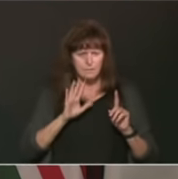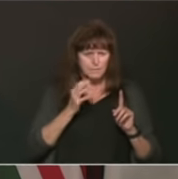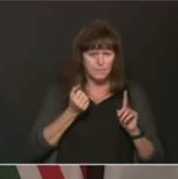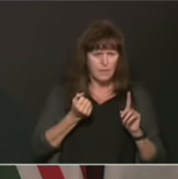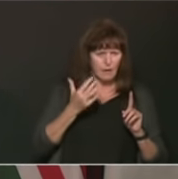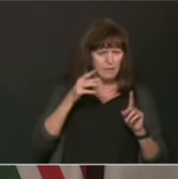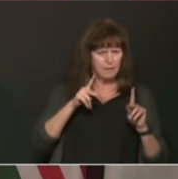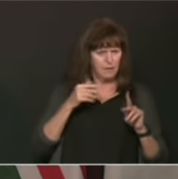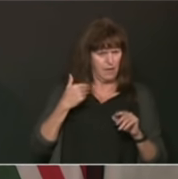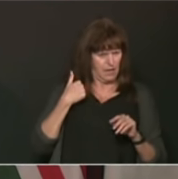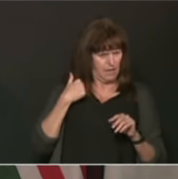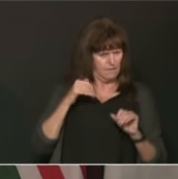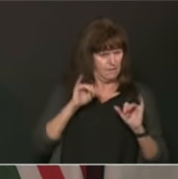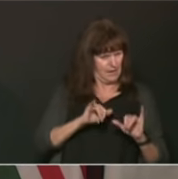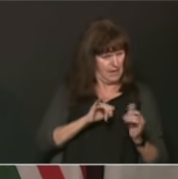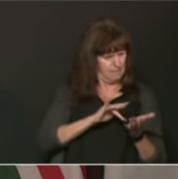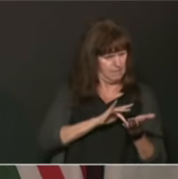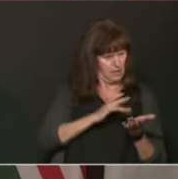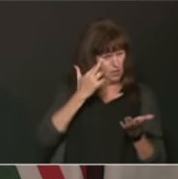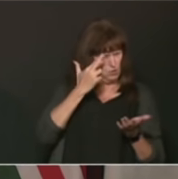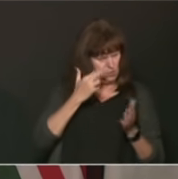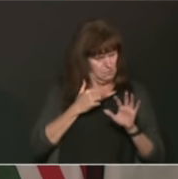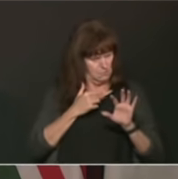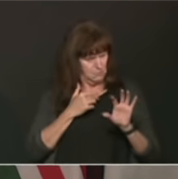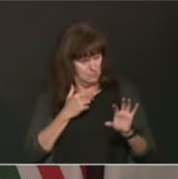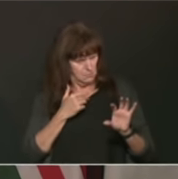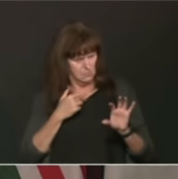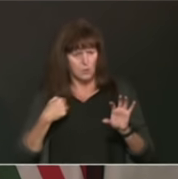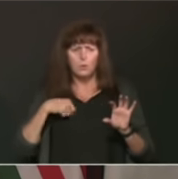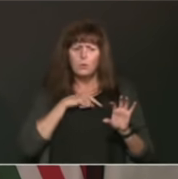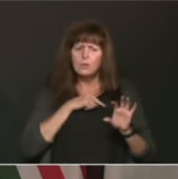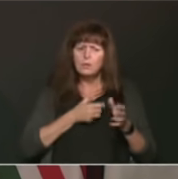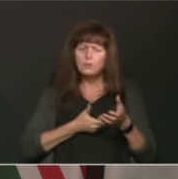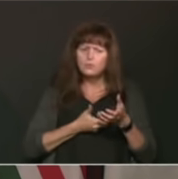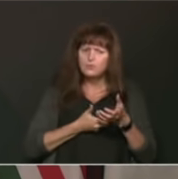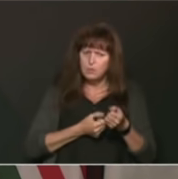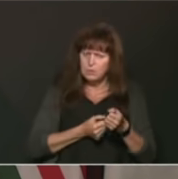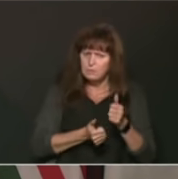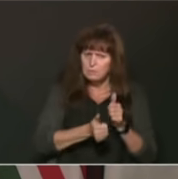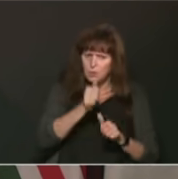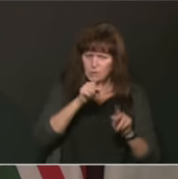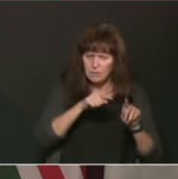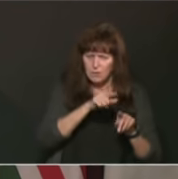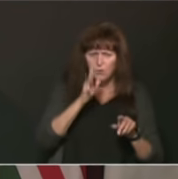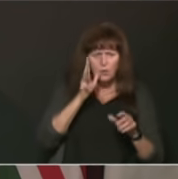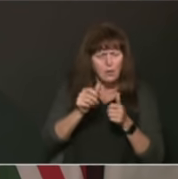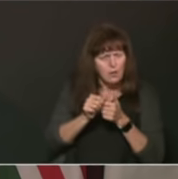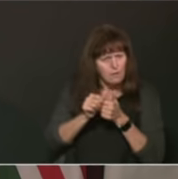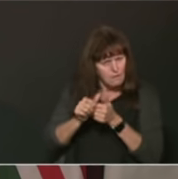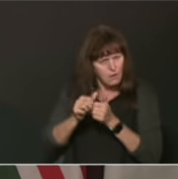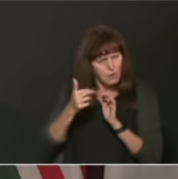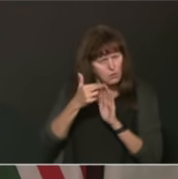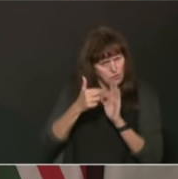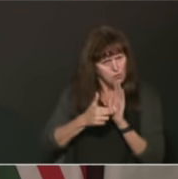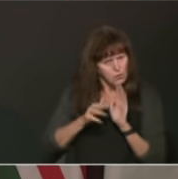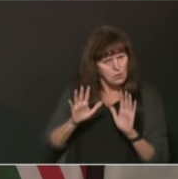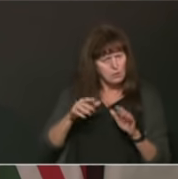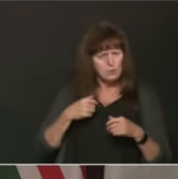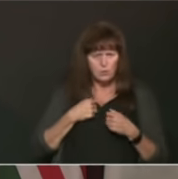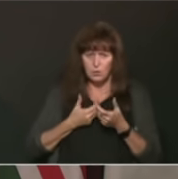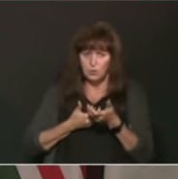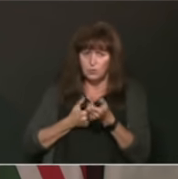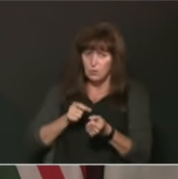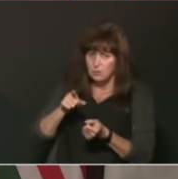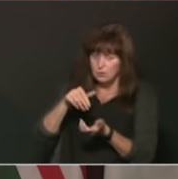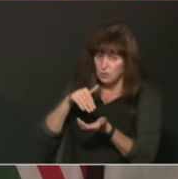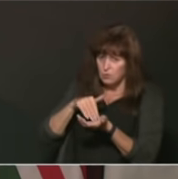want we trust most Ontarians to adhere to these rules. We trust the medical and nursing professionals that are filling out these